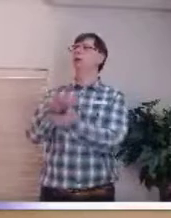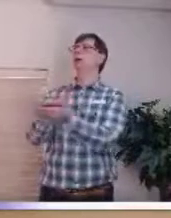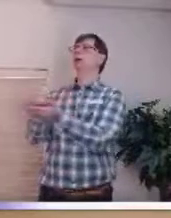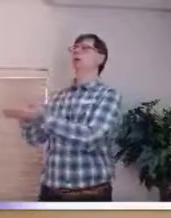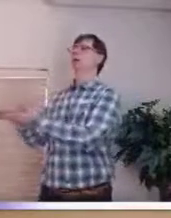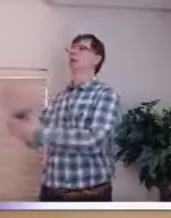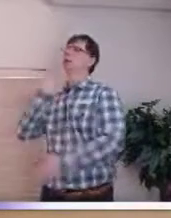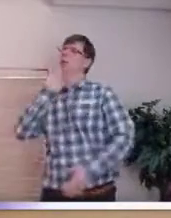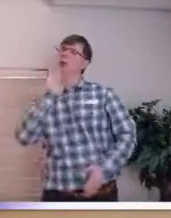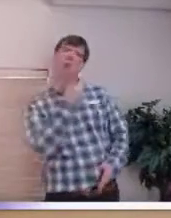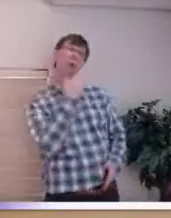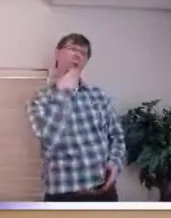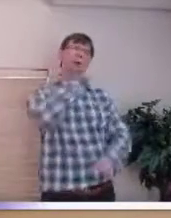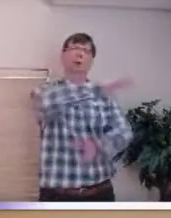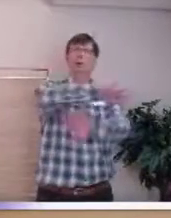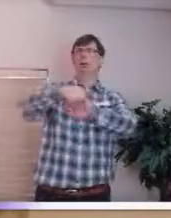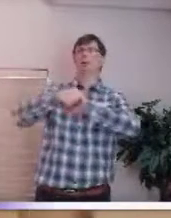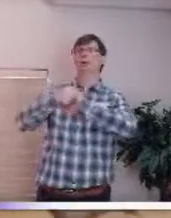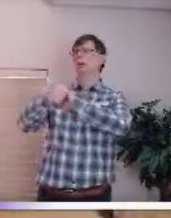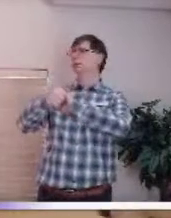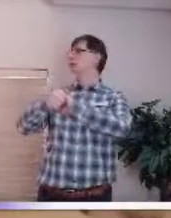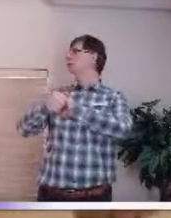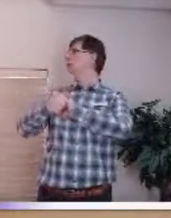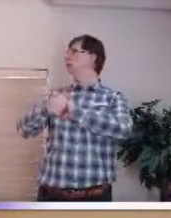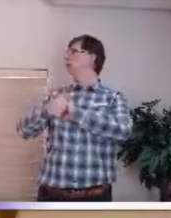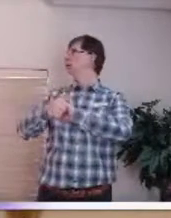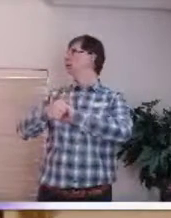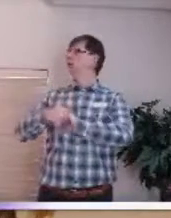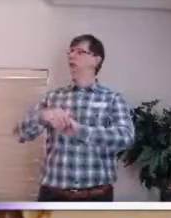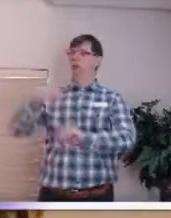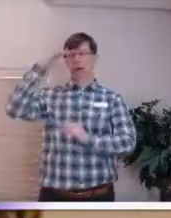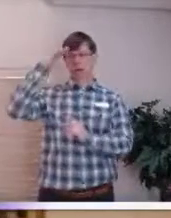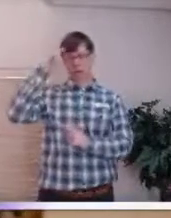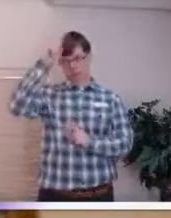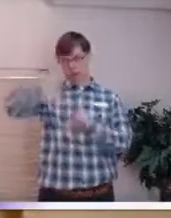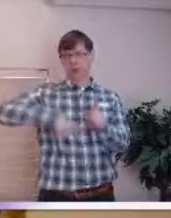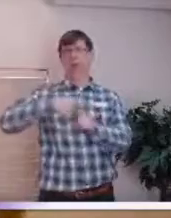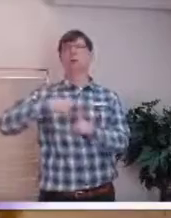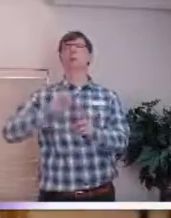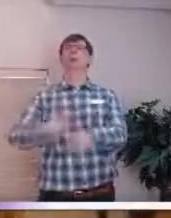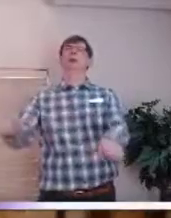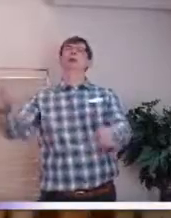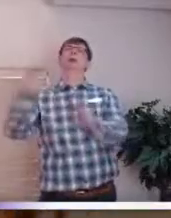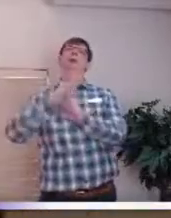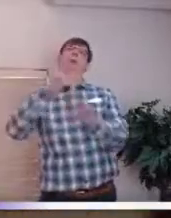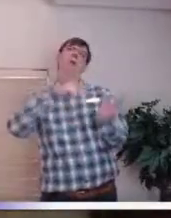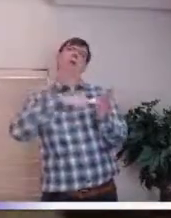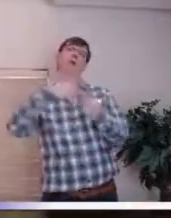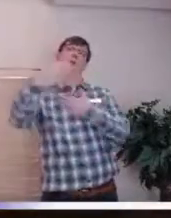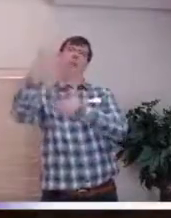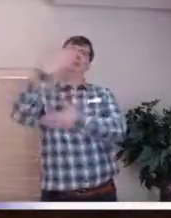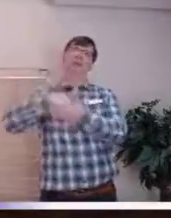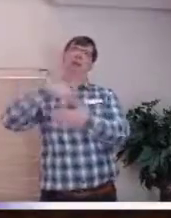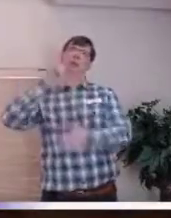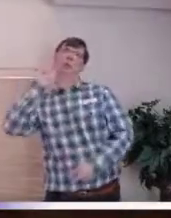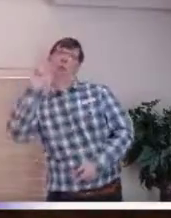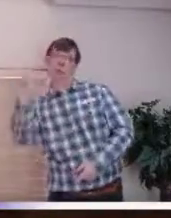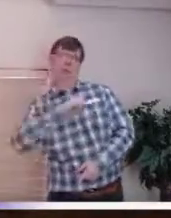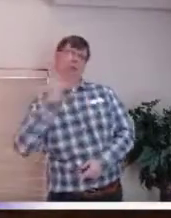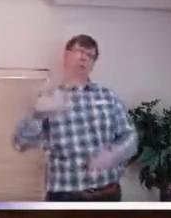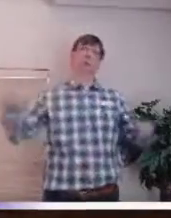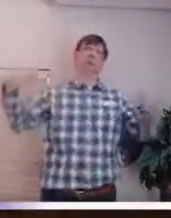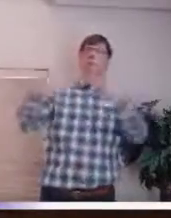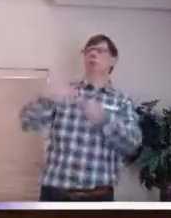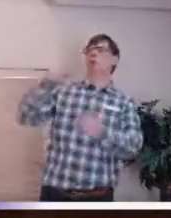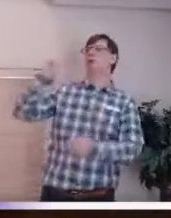be at peace, how to be in that oneness with each other. Just like